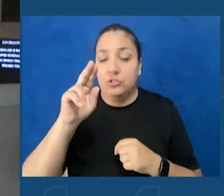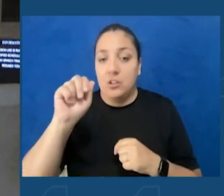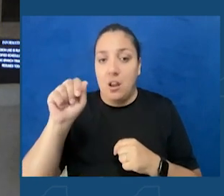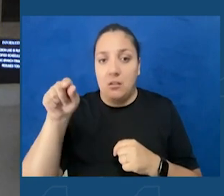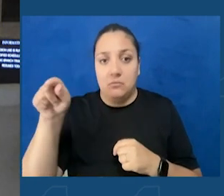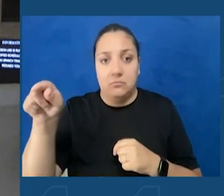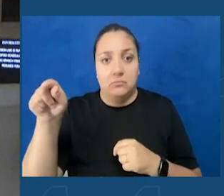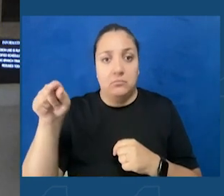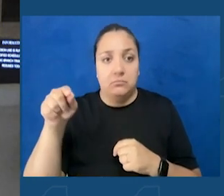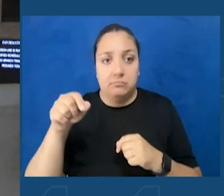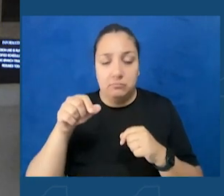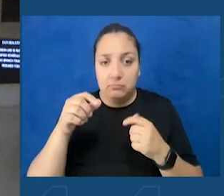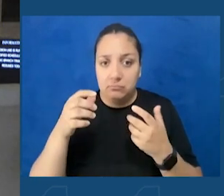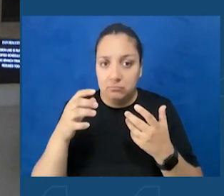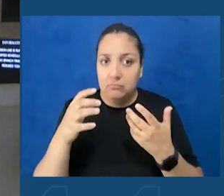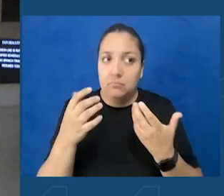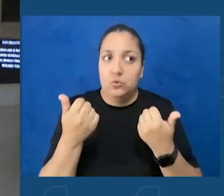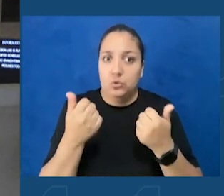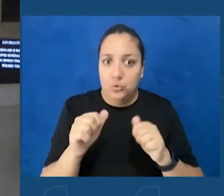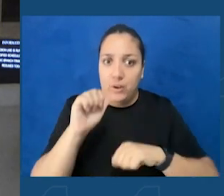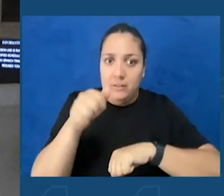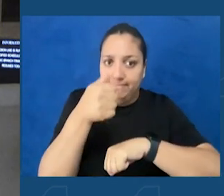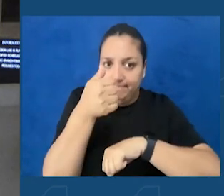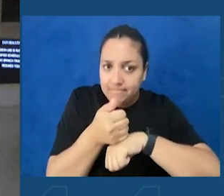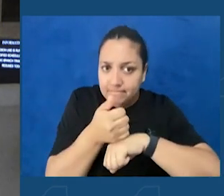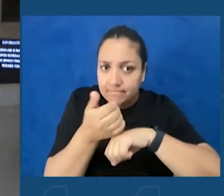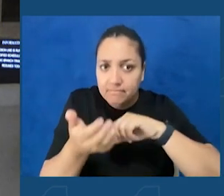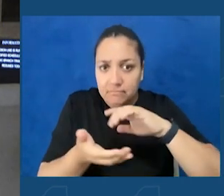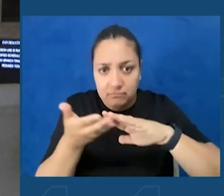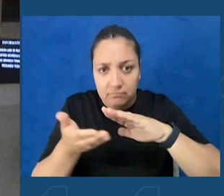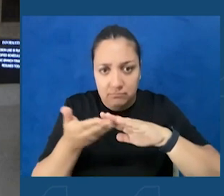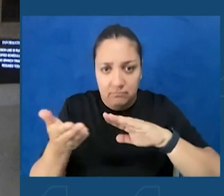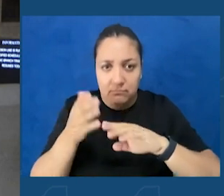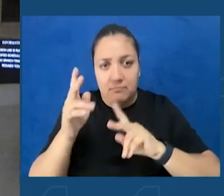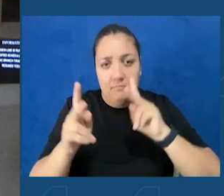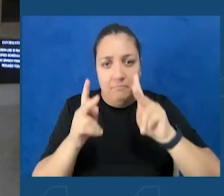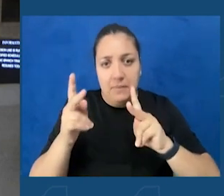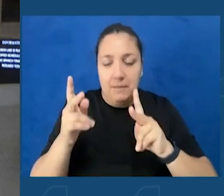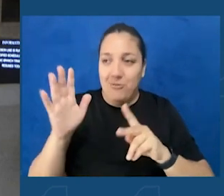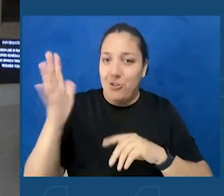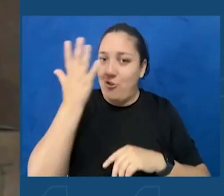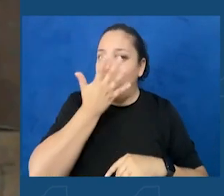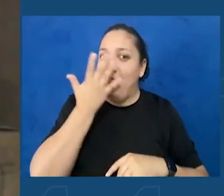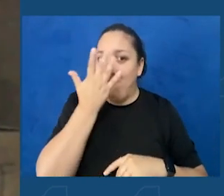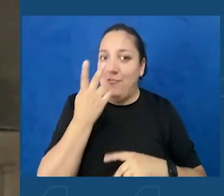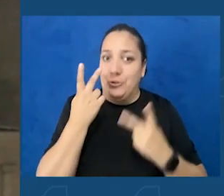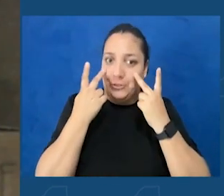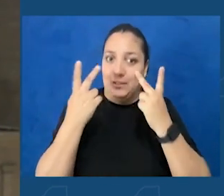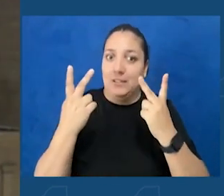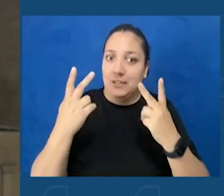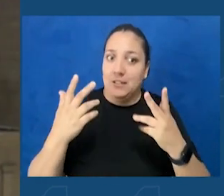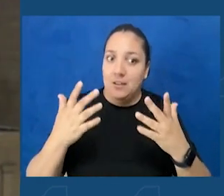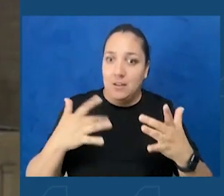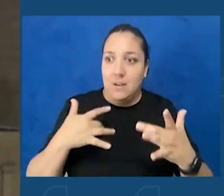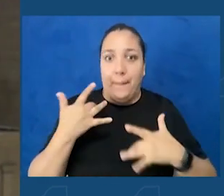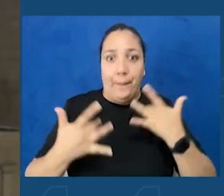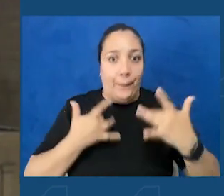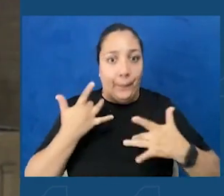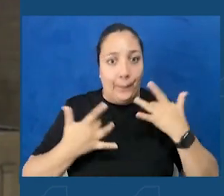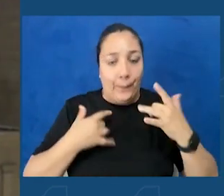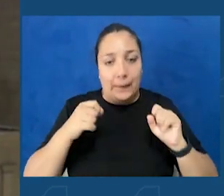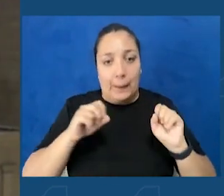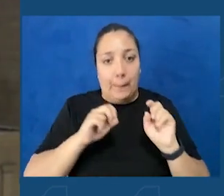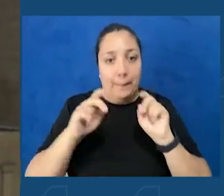in the faces of our commuters who are now back to work here in Midtown, they are so grateful of the extraordinary effort done by you,